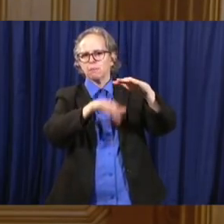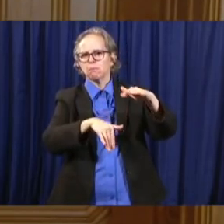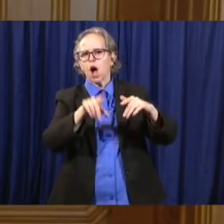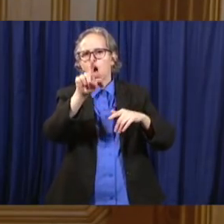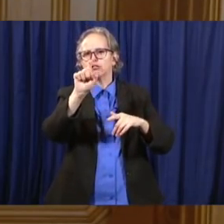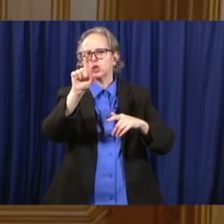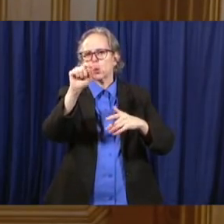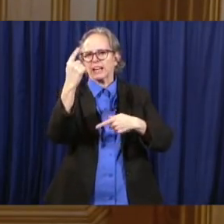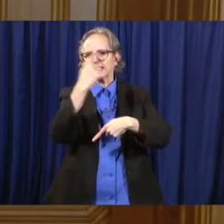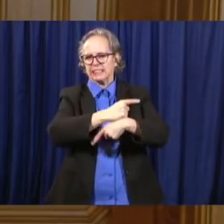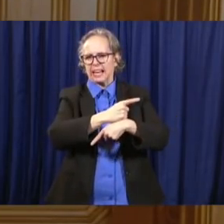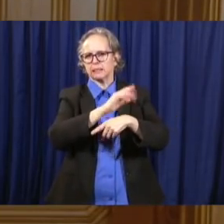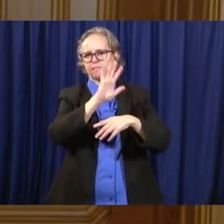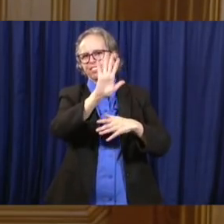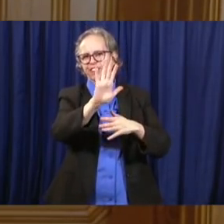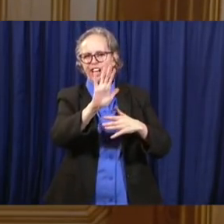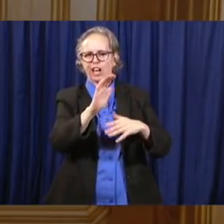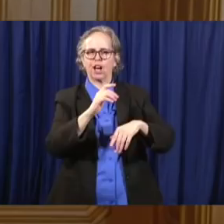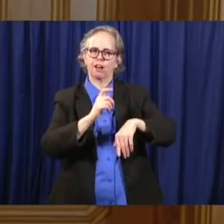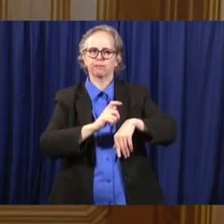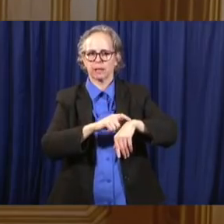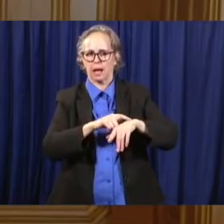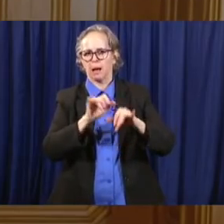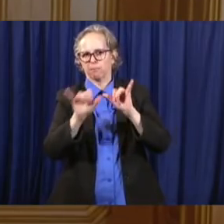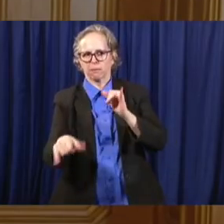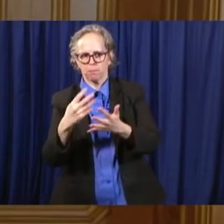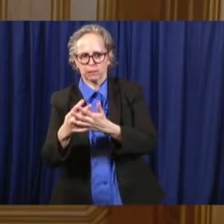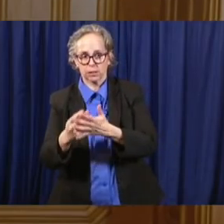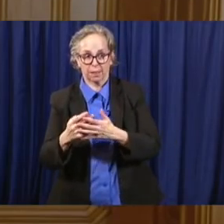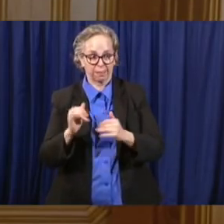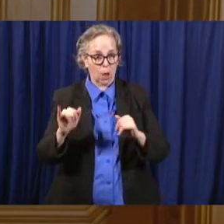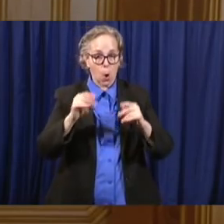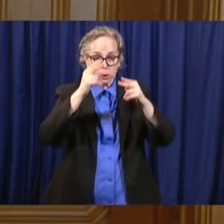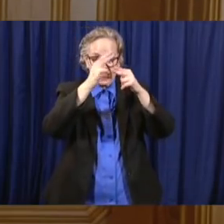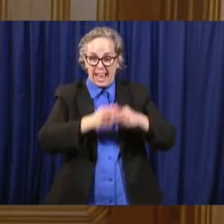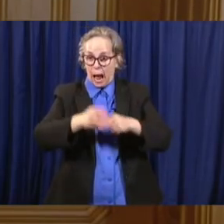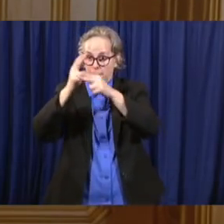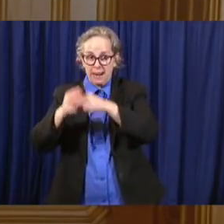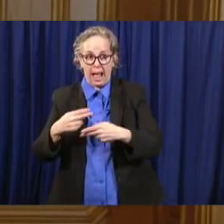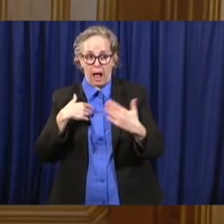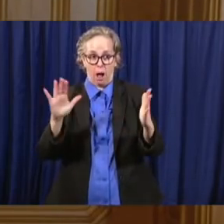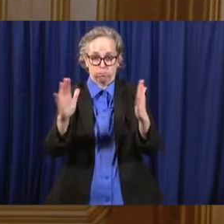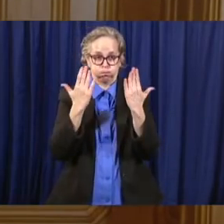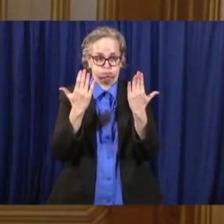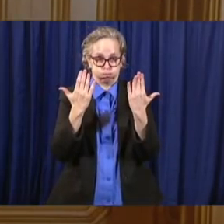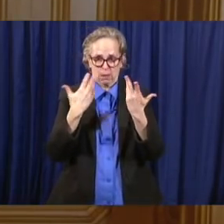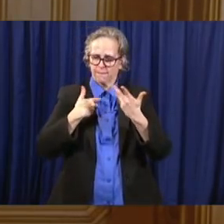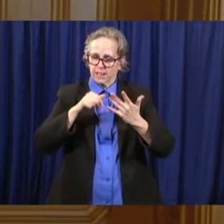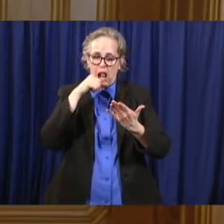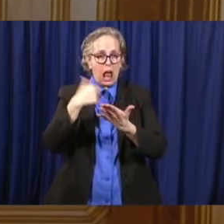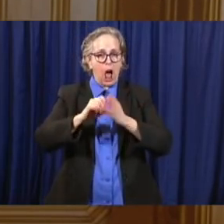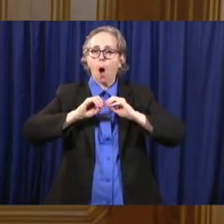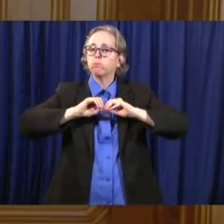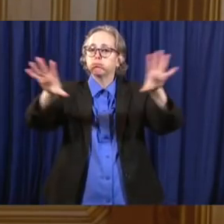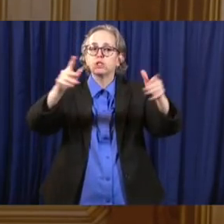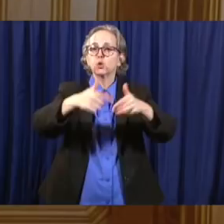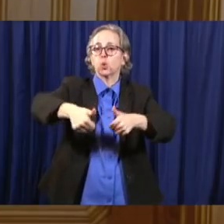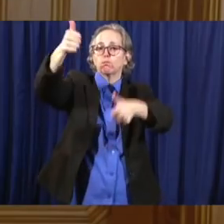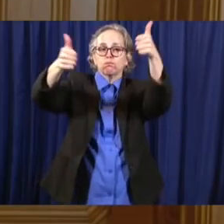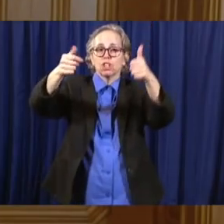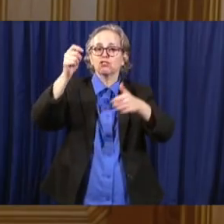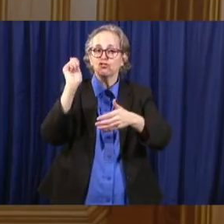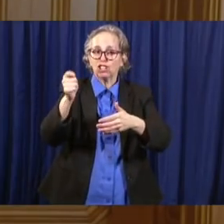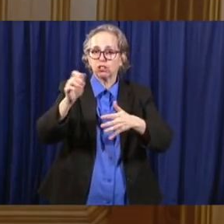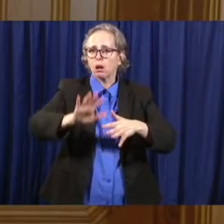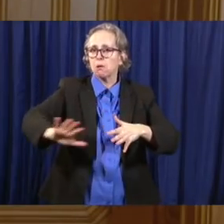did that, and we sent those names out with letters to judges around the state of Ohio for them to take